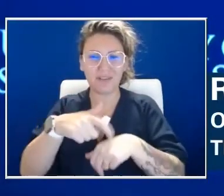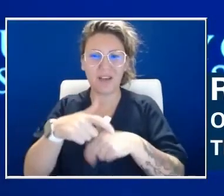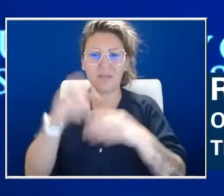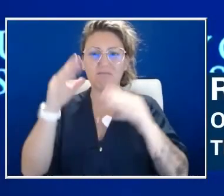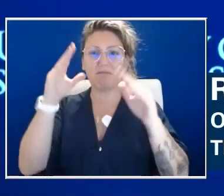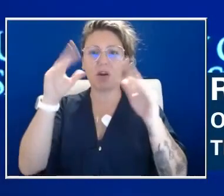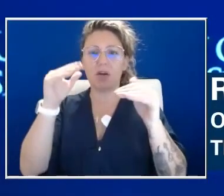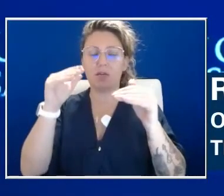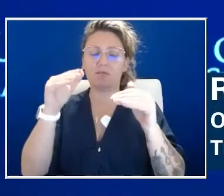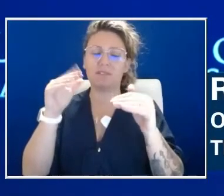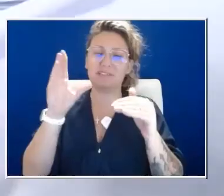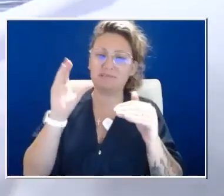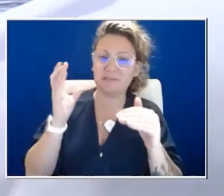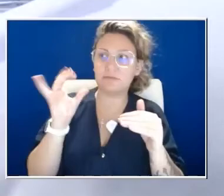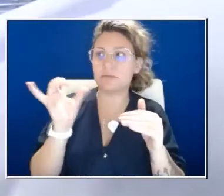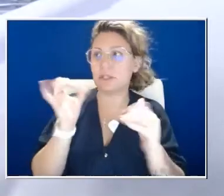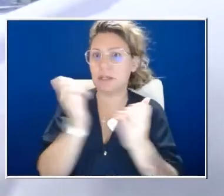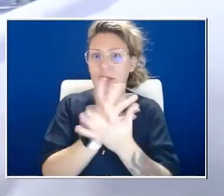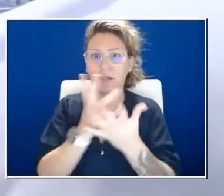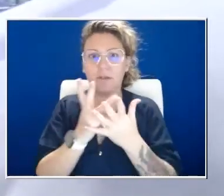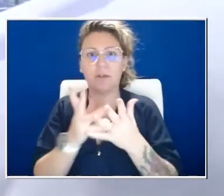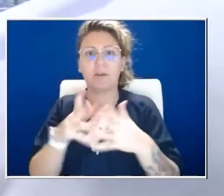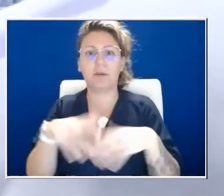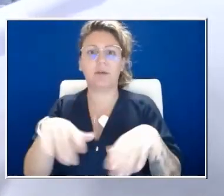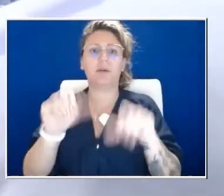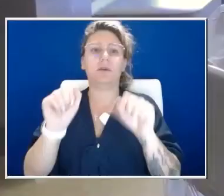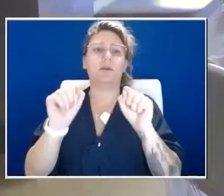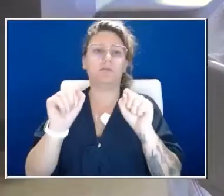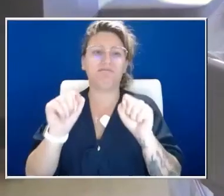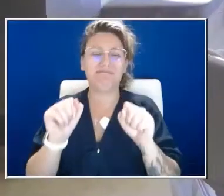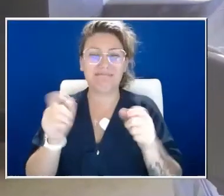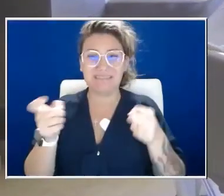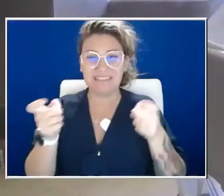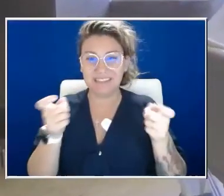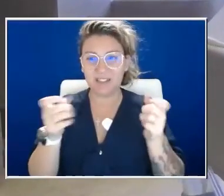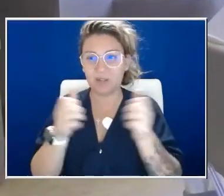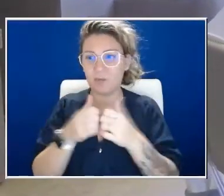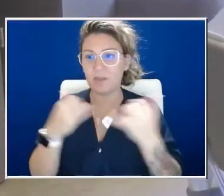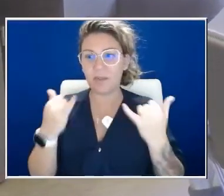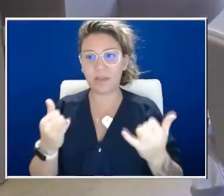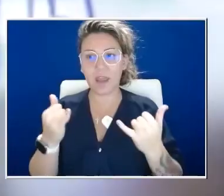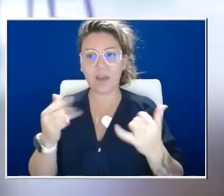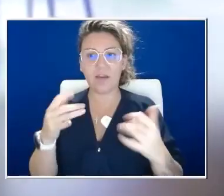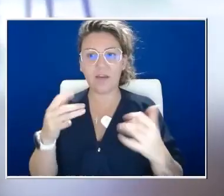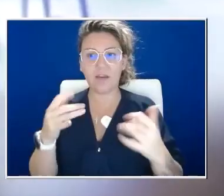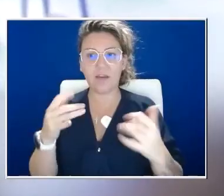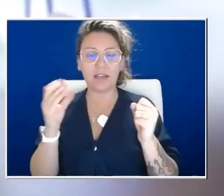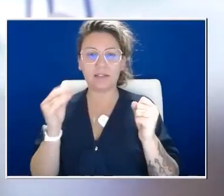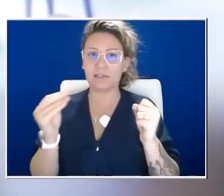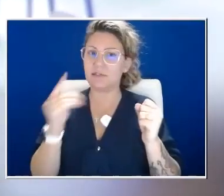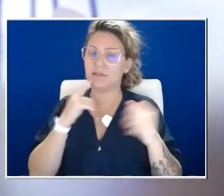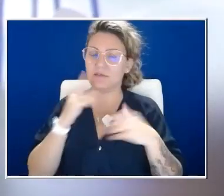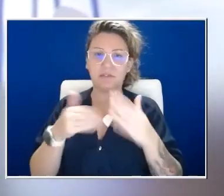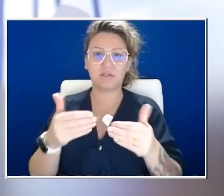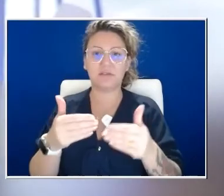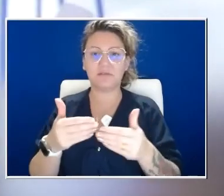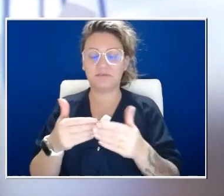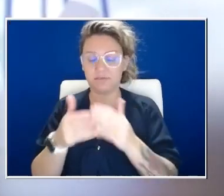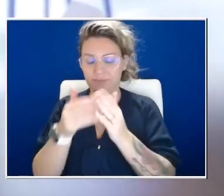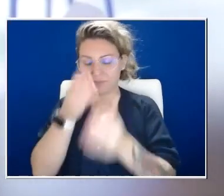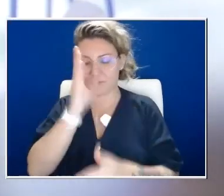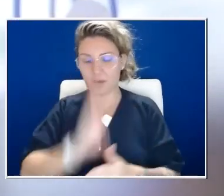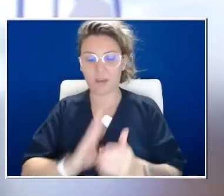swallowed up by what we're dealing with now. And it happens so fast and so furiously. God, please gather